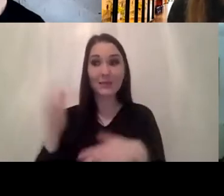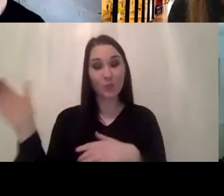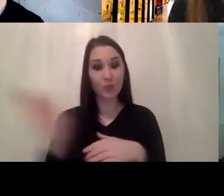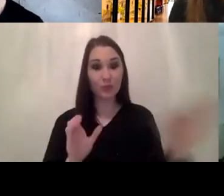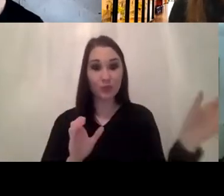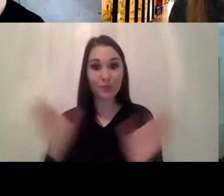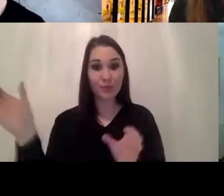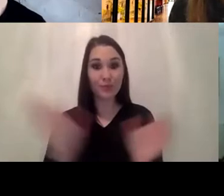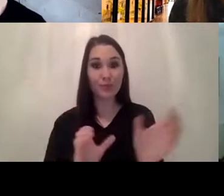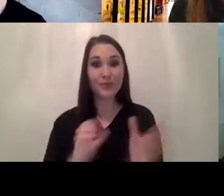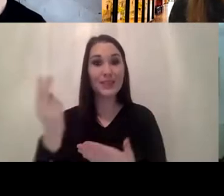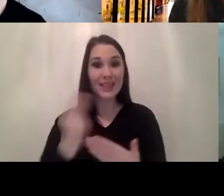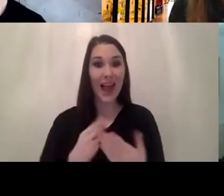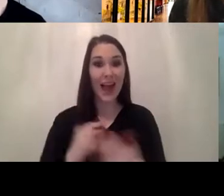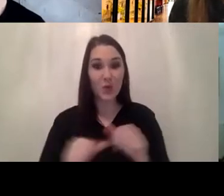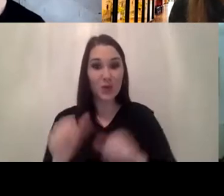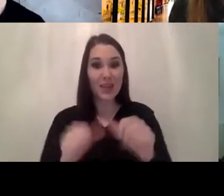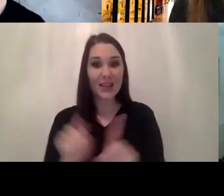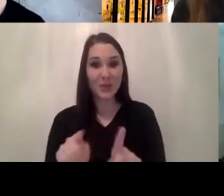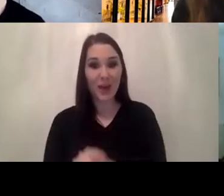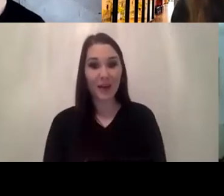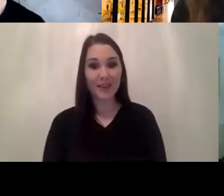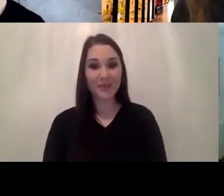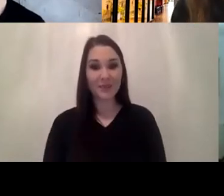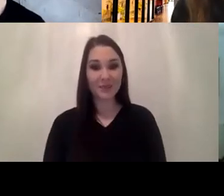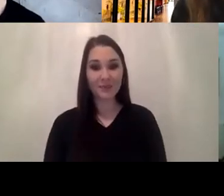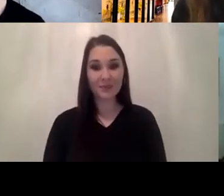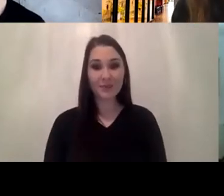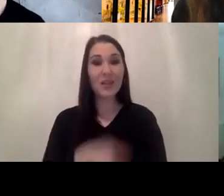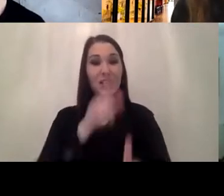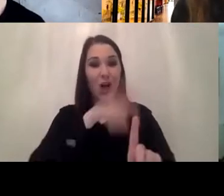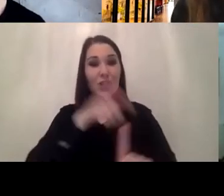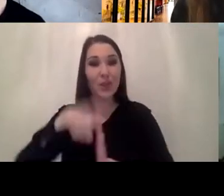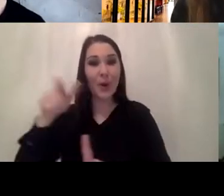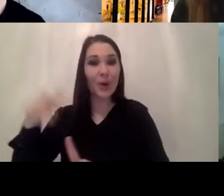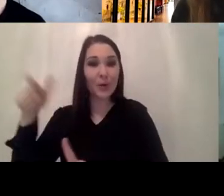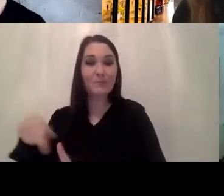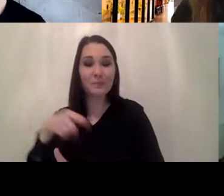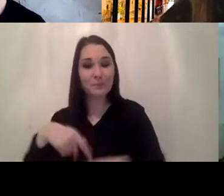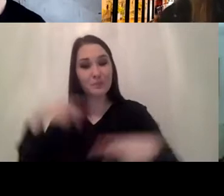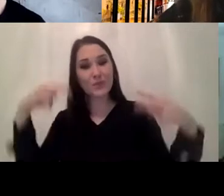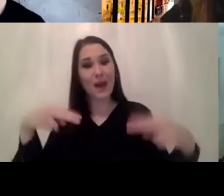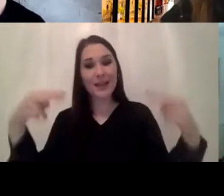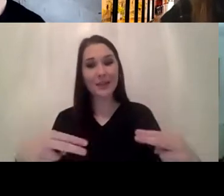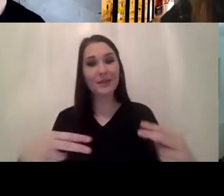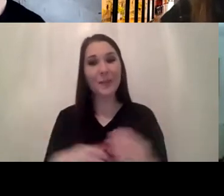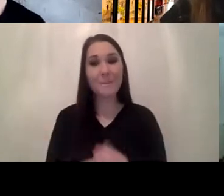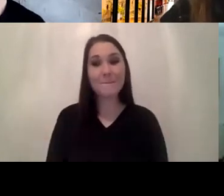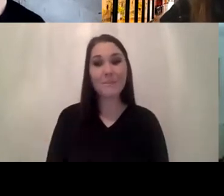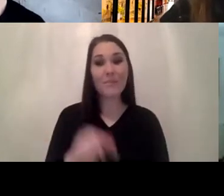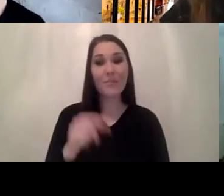design process very much as well. I guess that's obviously more the customer aspect of it. But, you know, I mean, what I look for